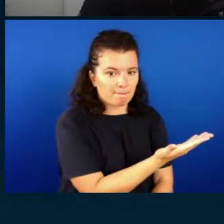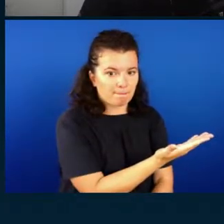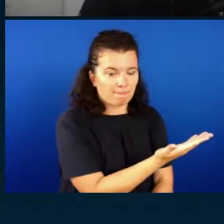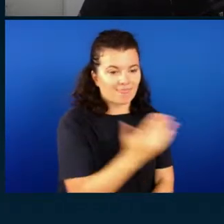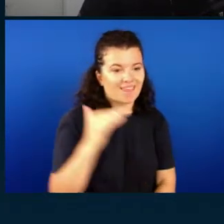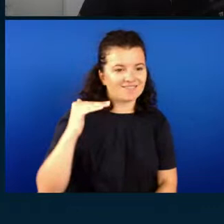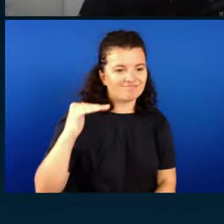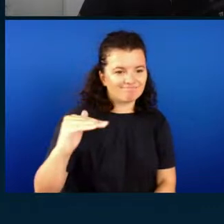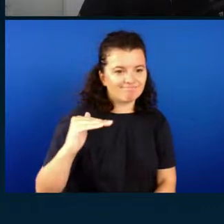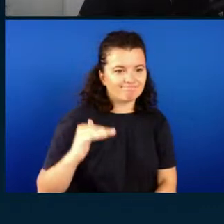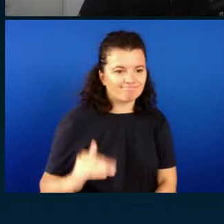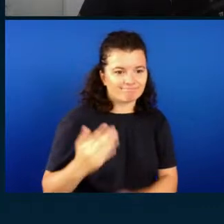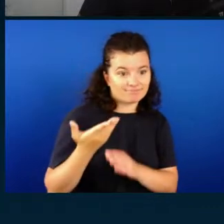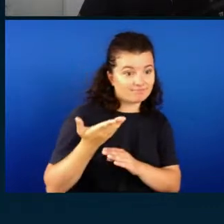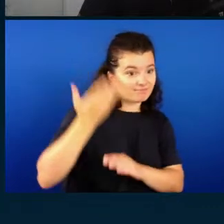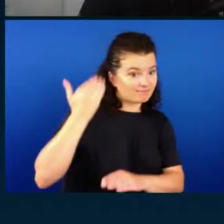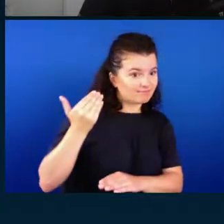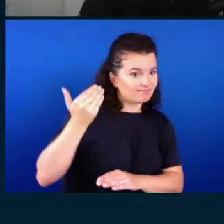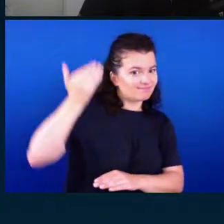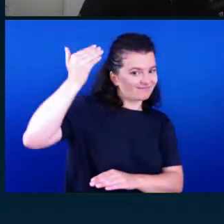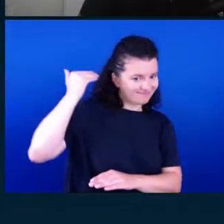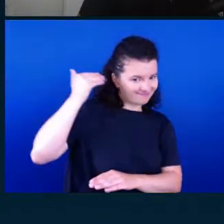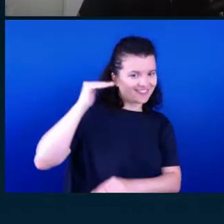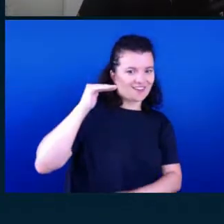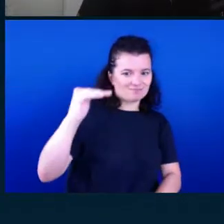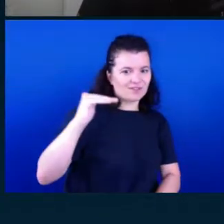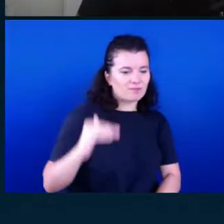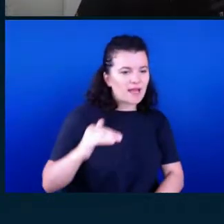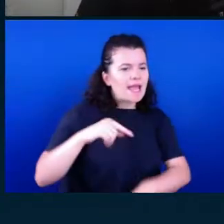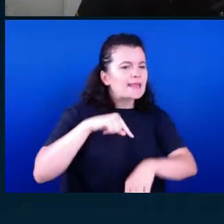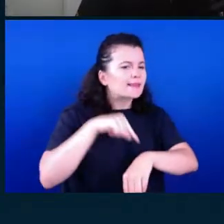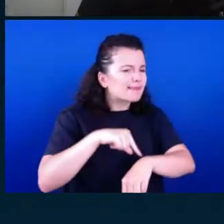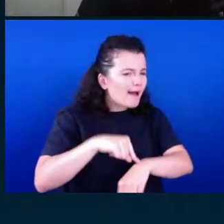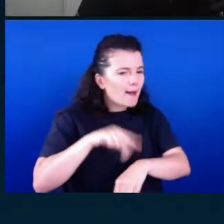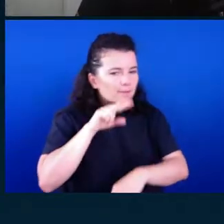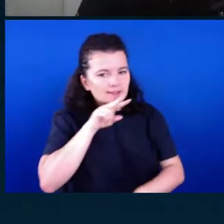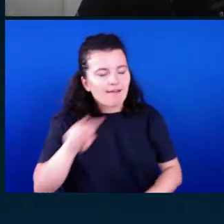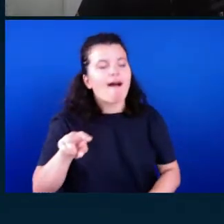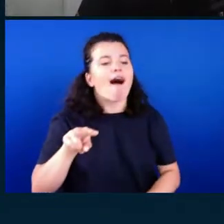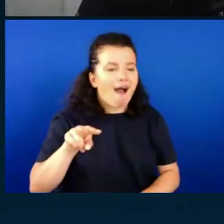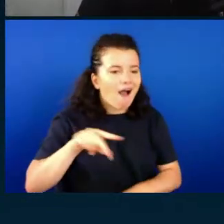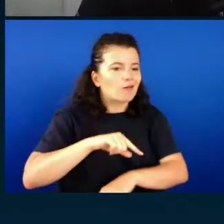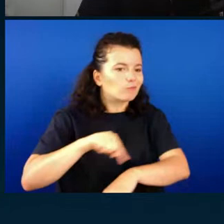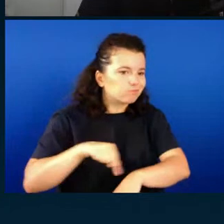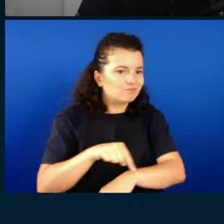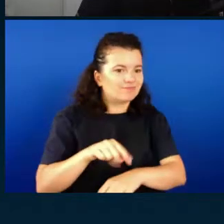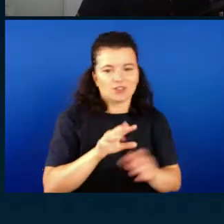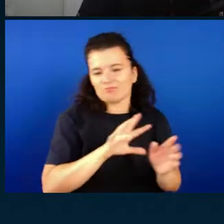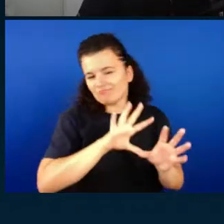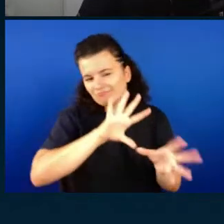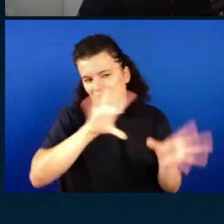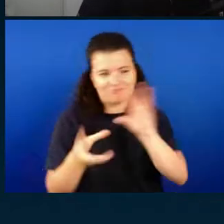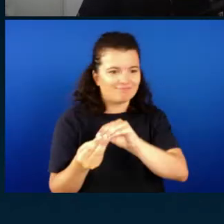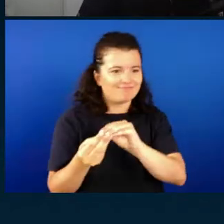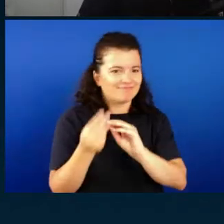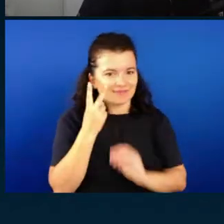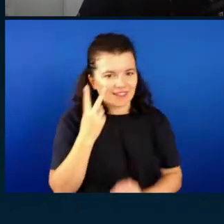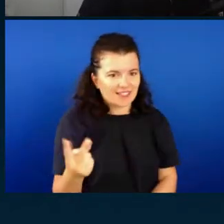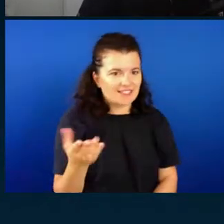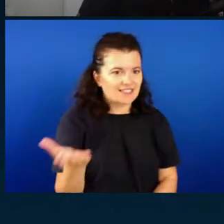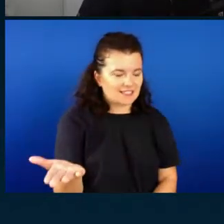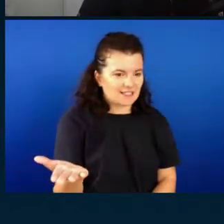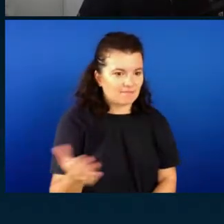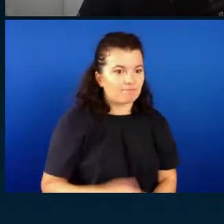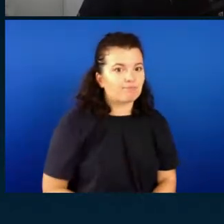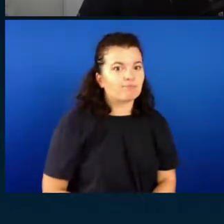I had and how long it took and stuff like that. And with the cold start, it's nice to know that if I refresh this now, it will be